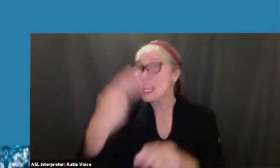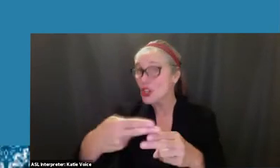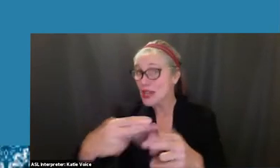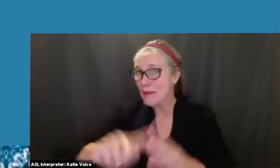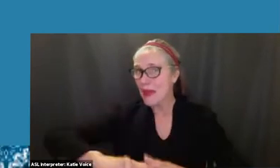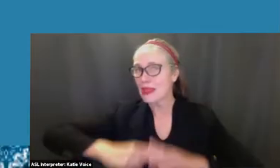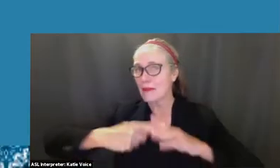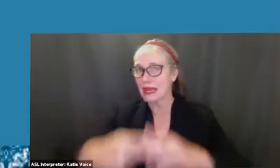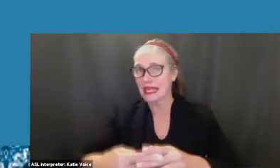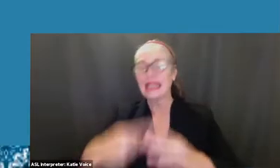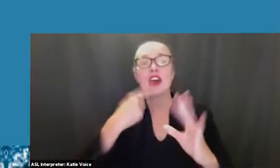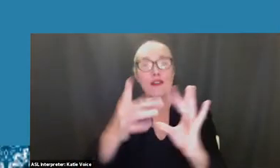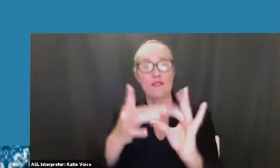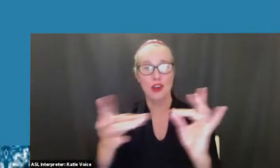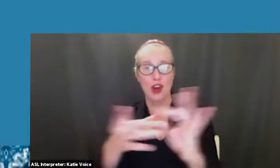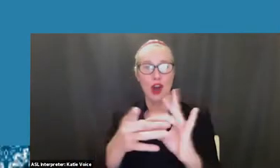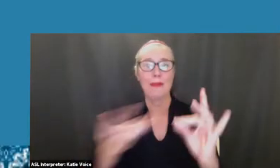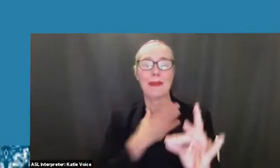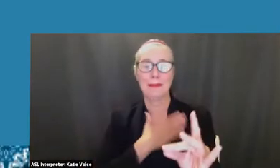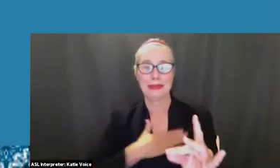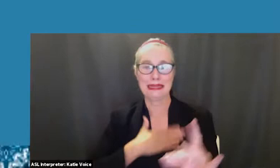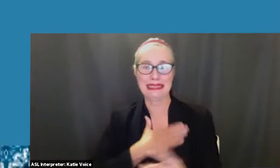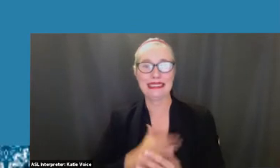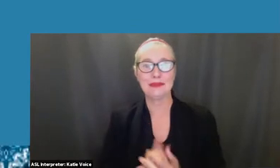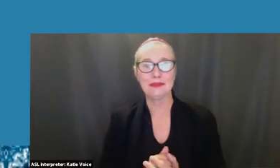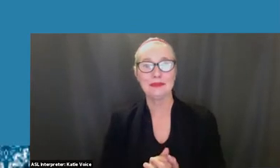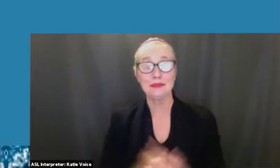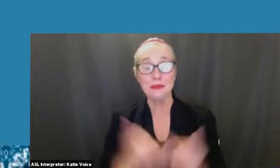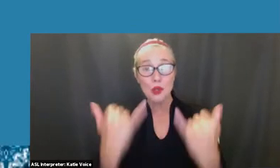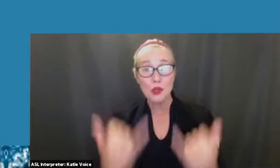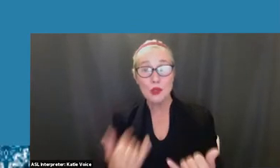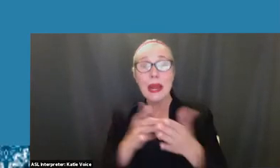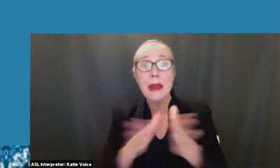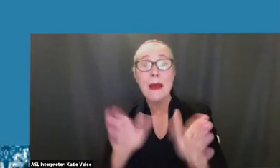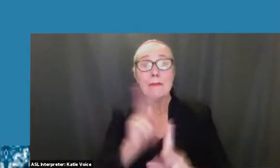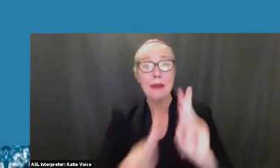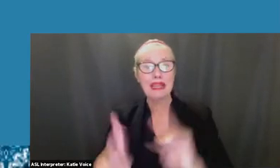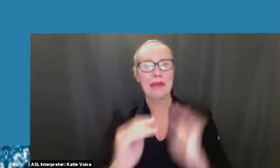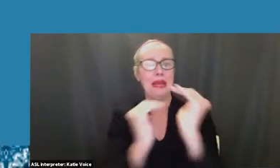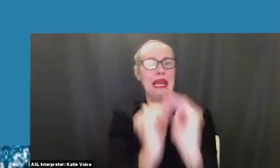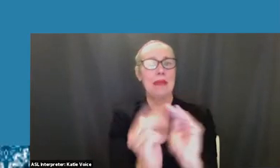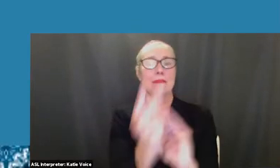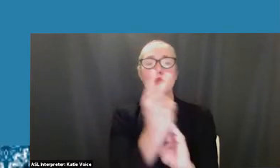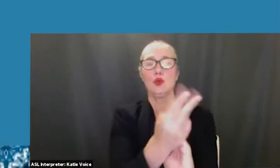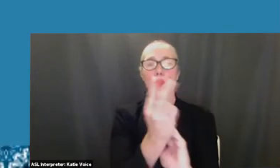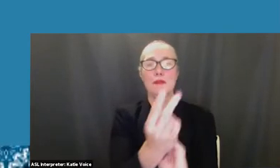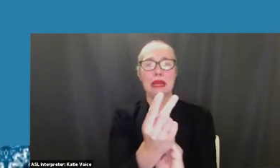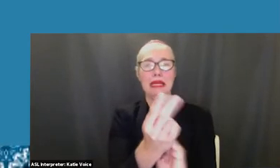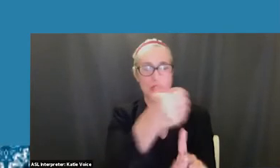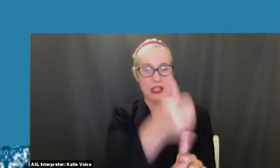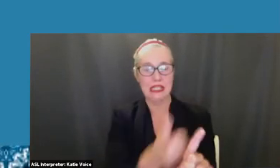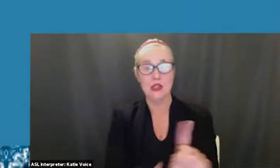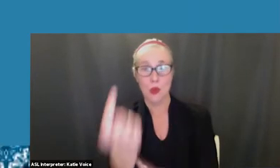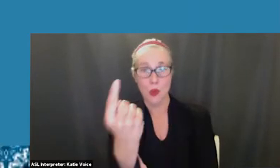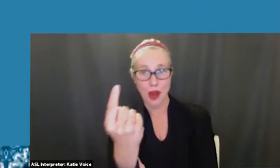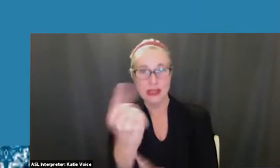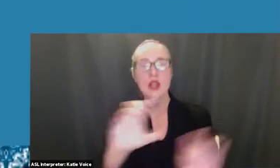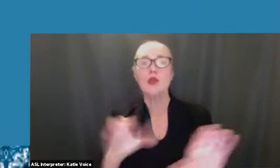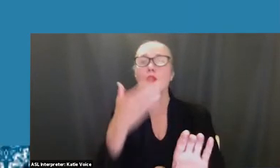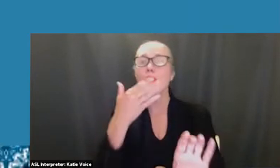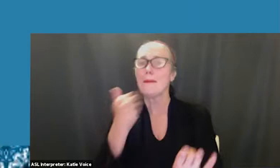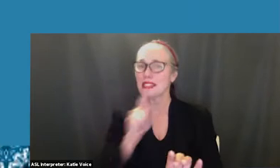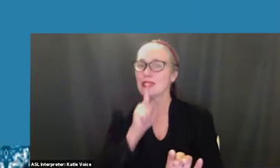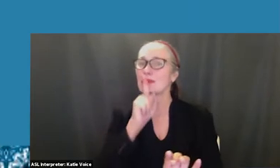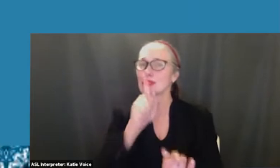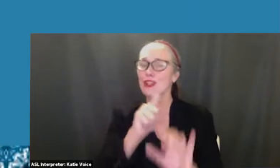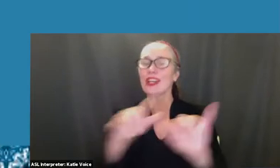beginning of your comment too please tonight public comments will be limited to two minutes each and we will all do our best to make sure this